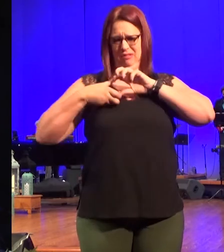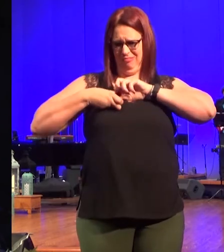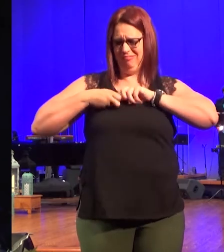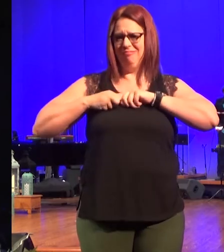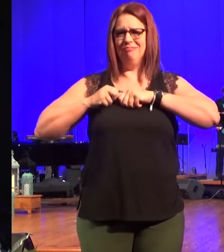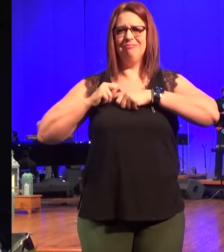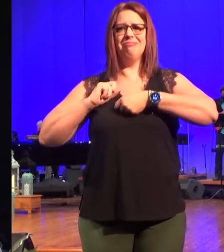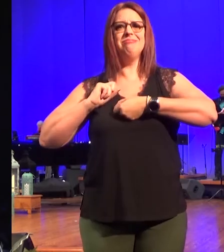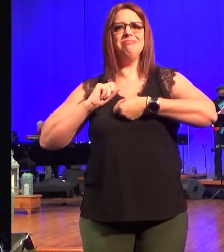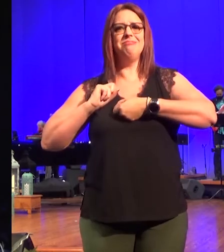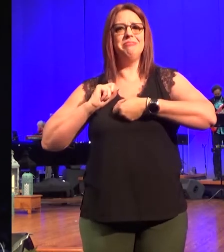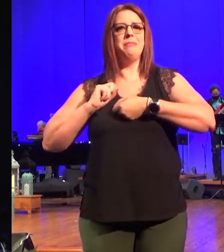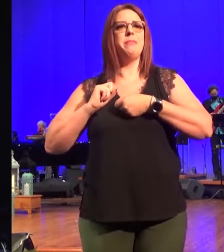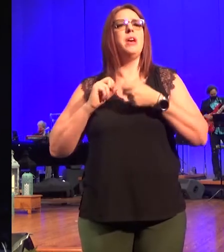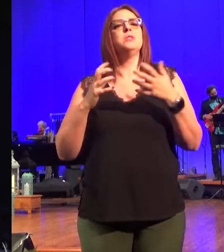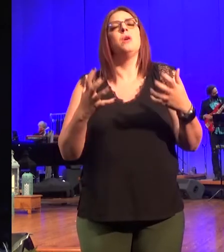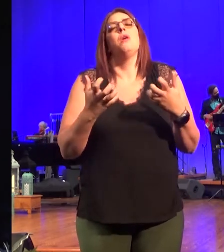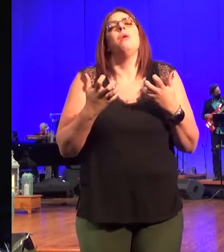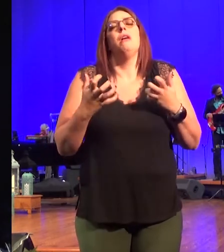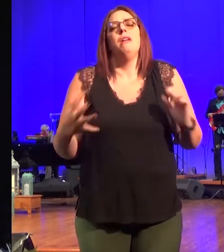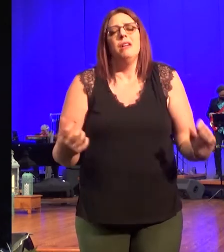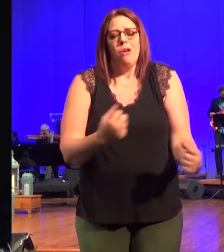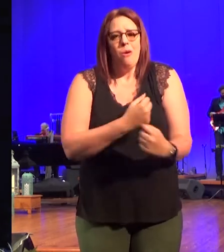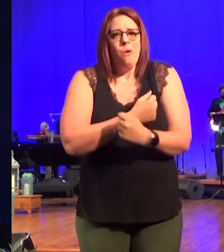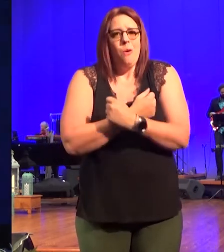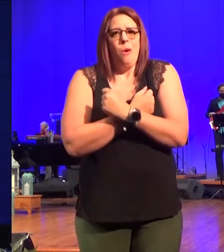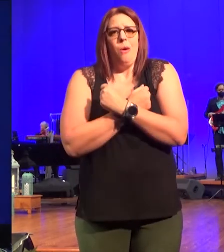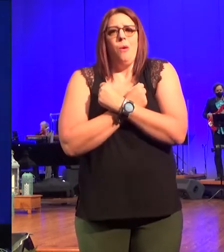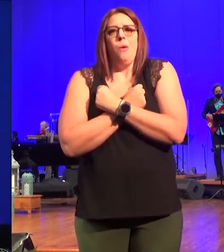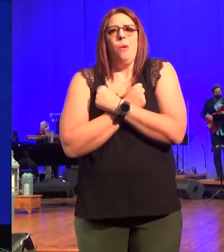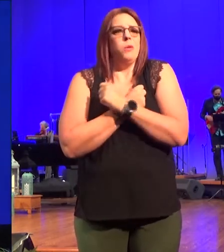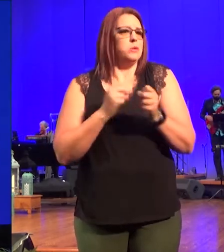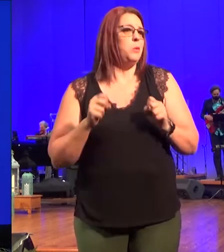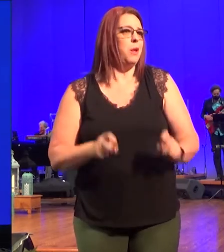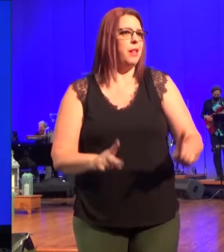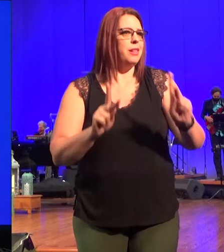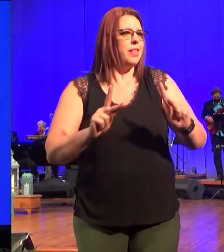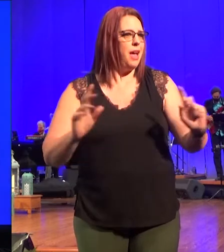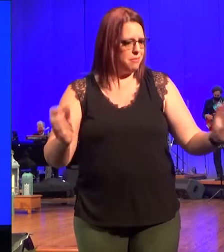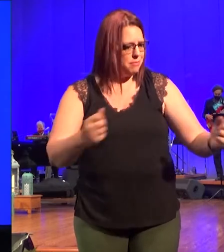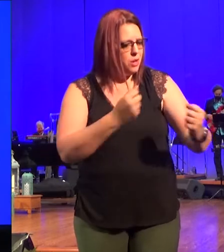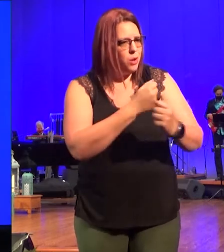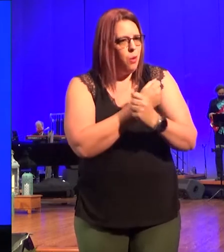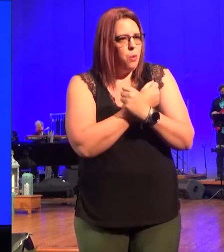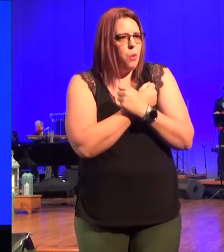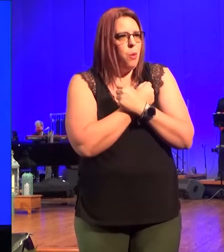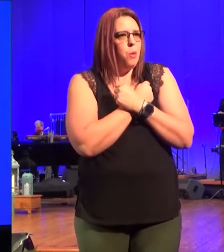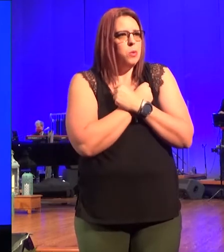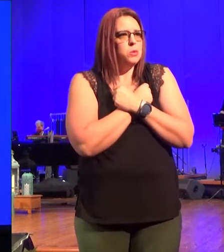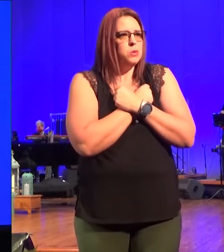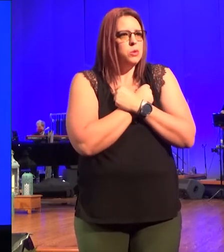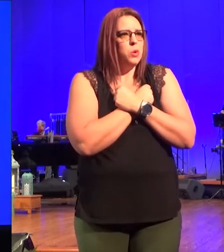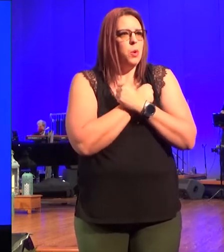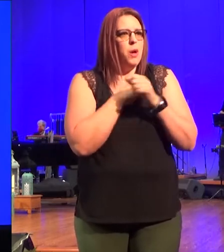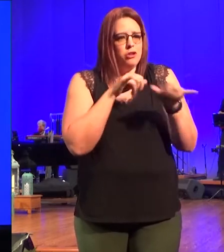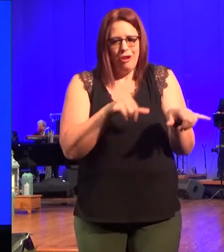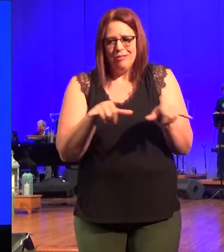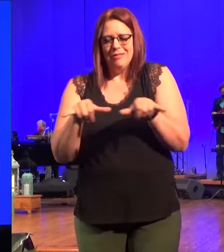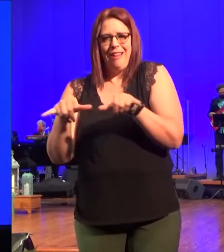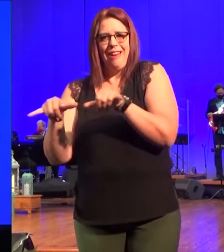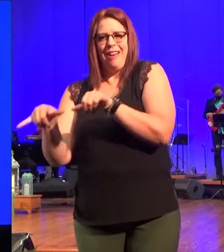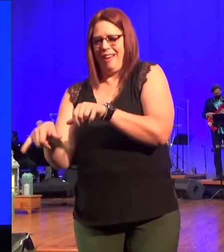I just wanna hold you. Won't you let me hold you